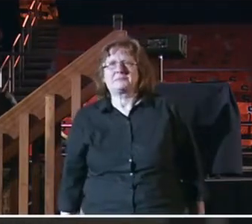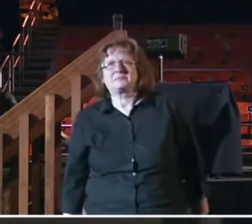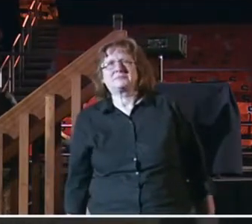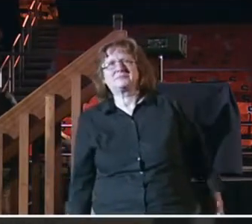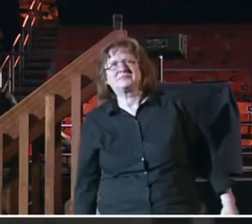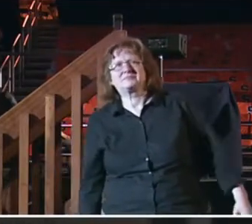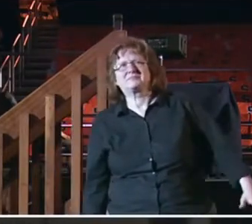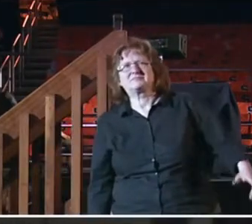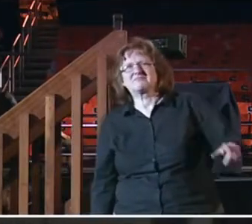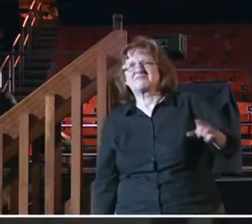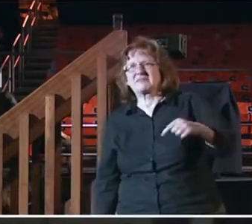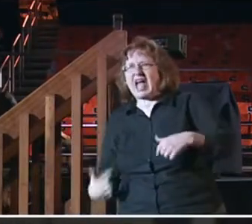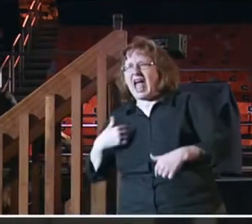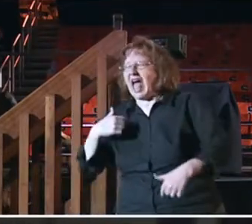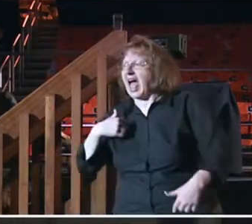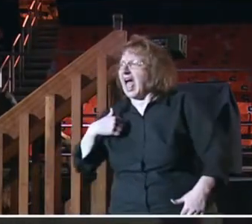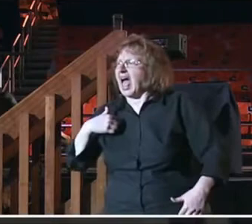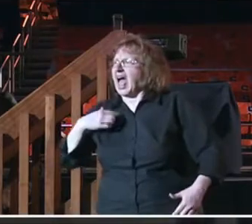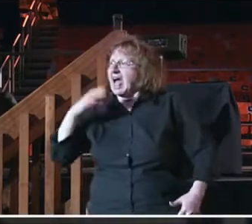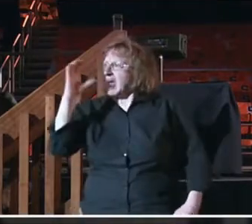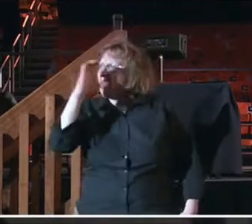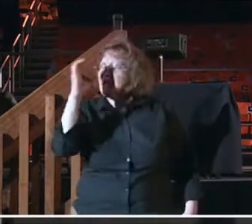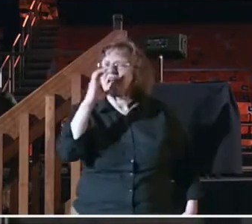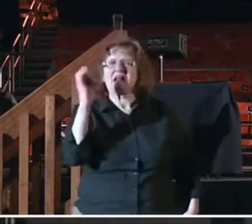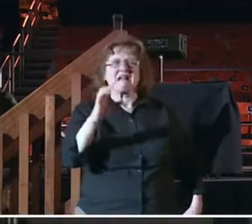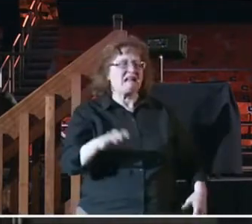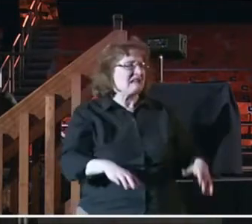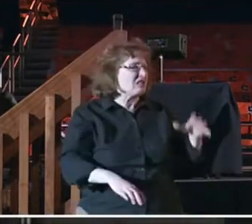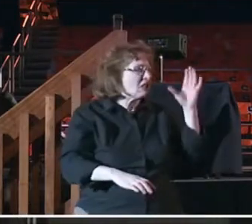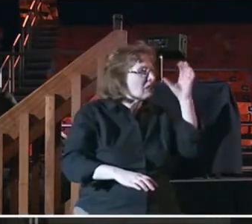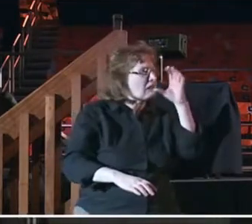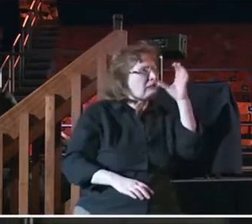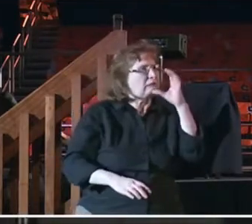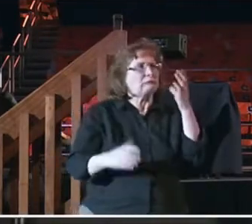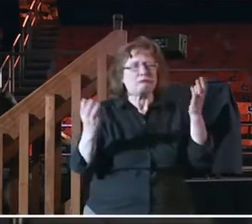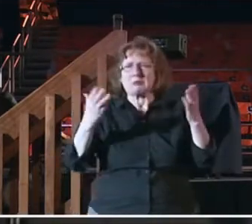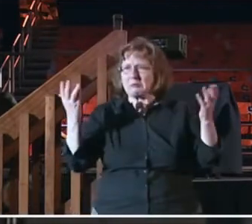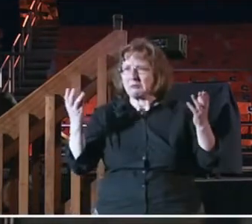'Cause I'm searching for honesty.